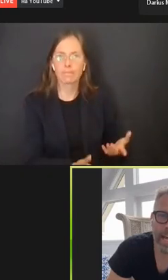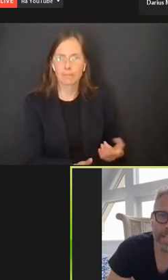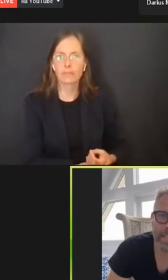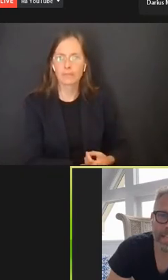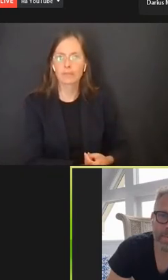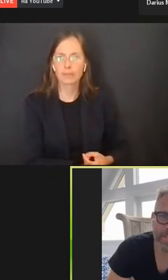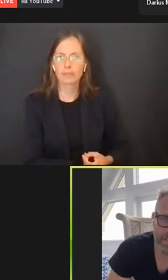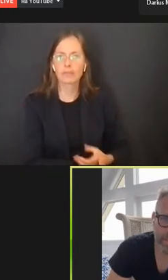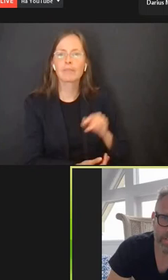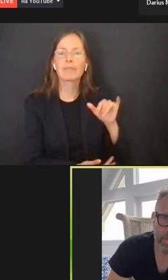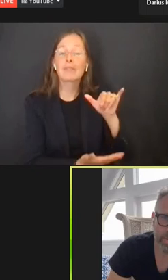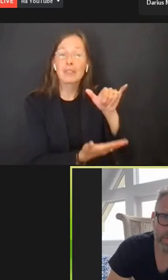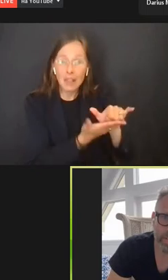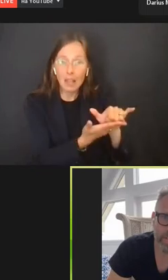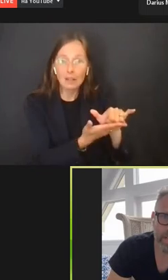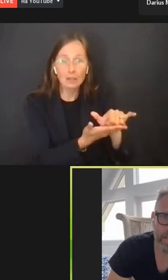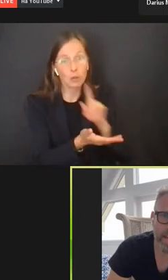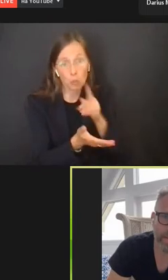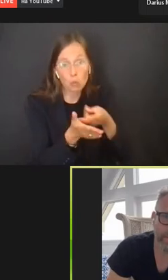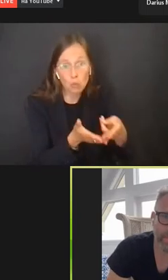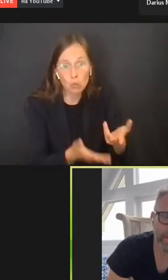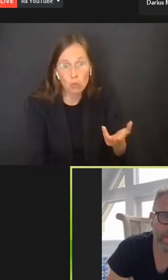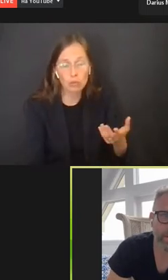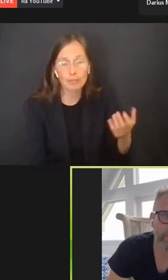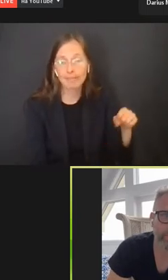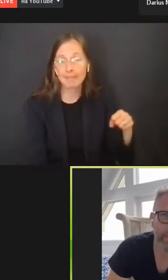And that was actually the truth of it. It's like, yeah,